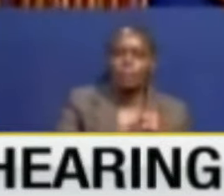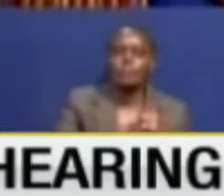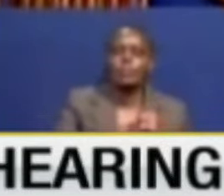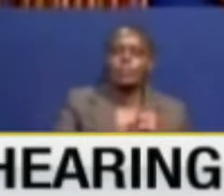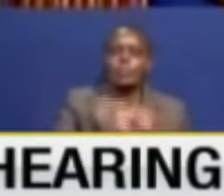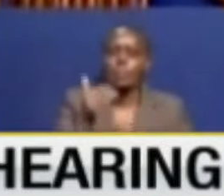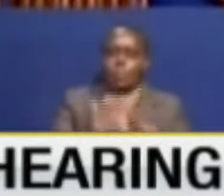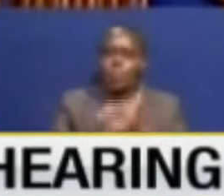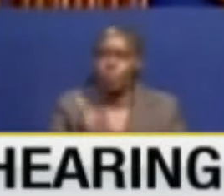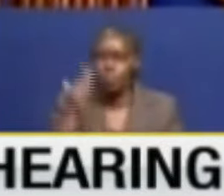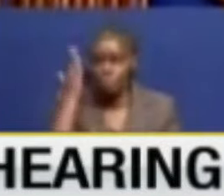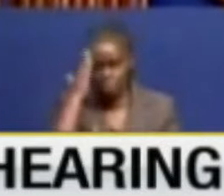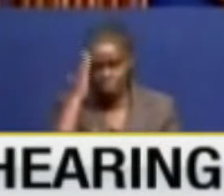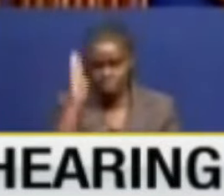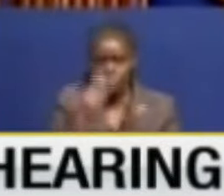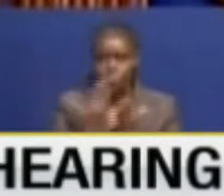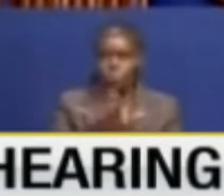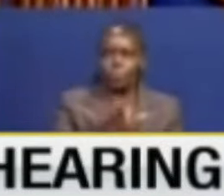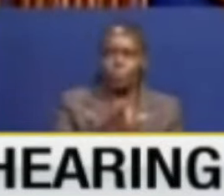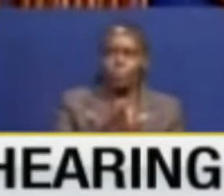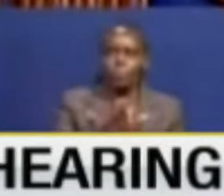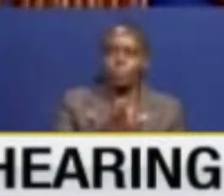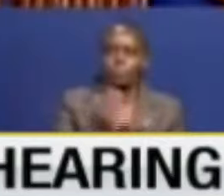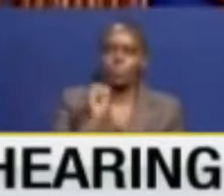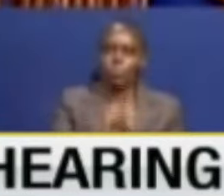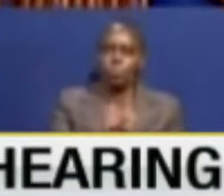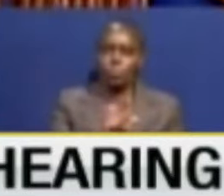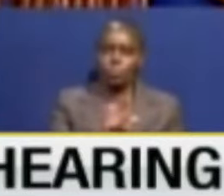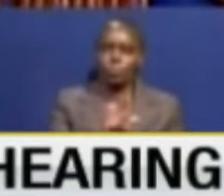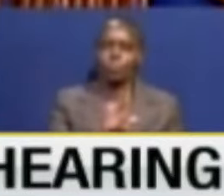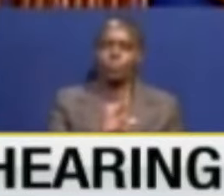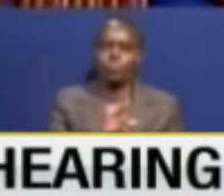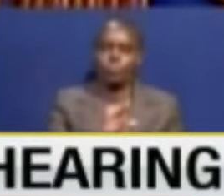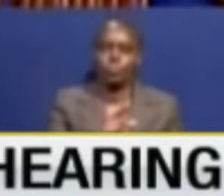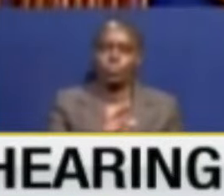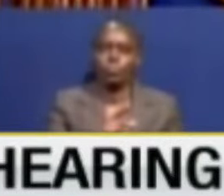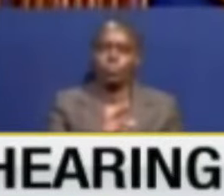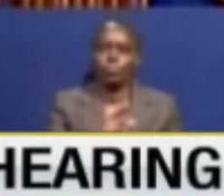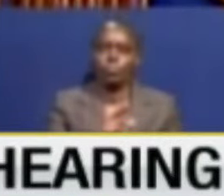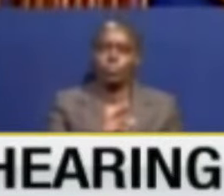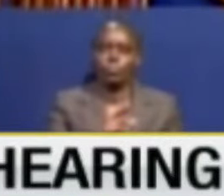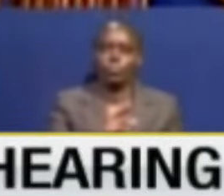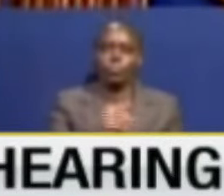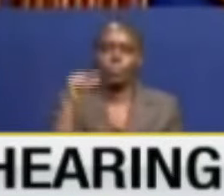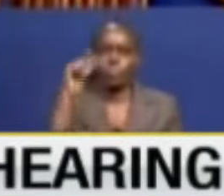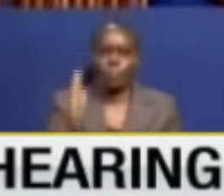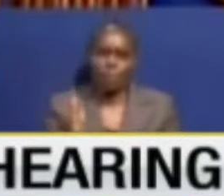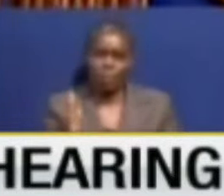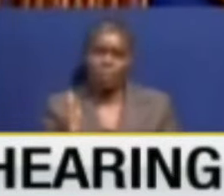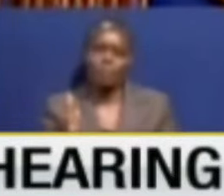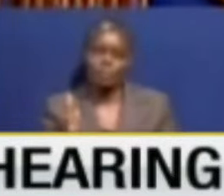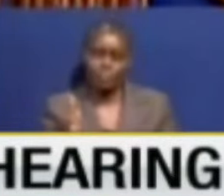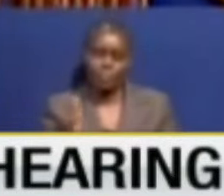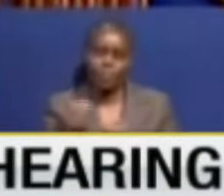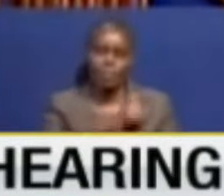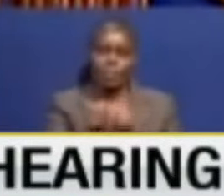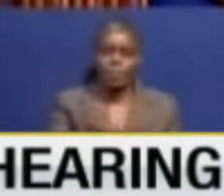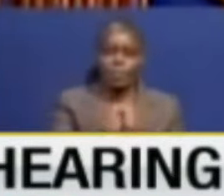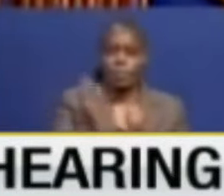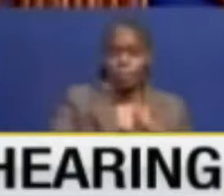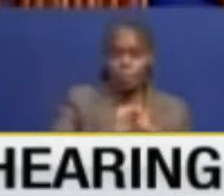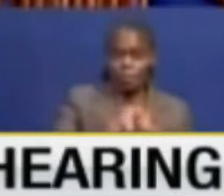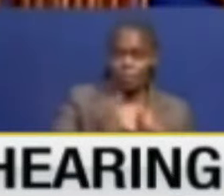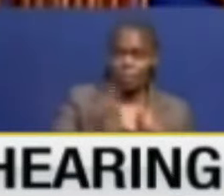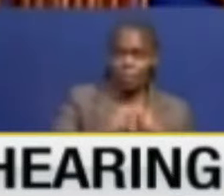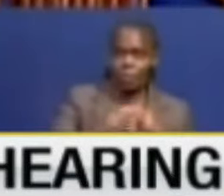Procedure, when considering the proposed removal from office of a governor in plenary, on Saturday, the